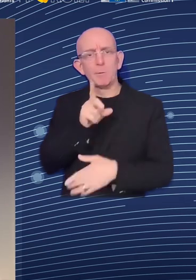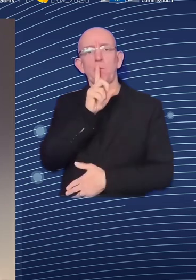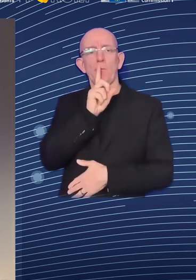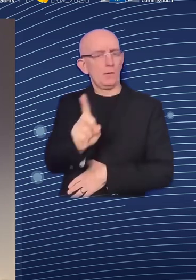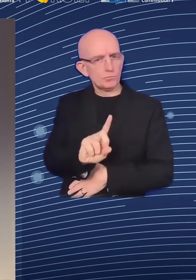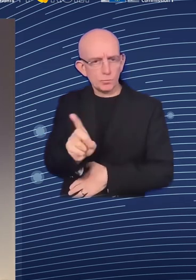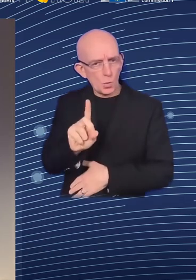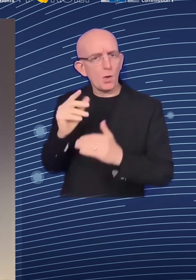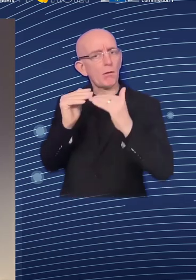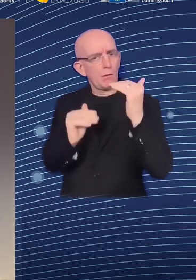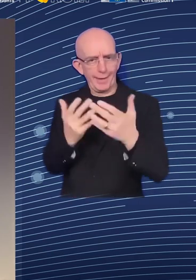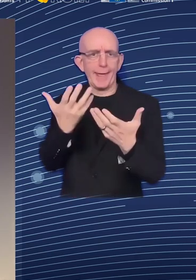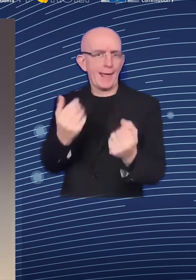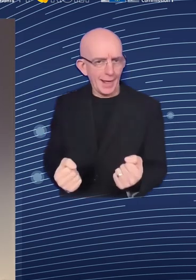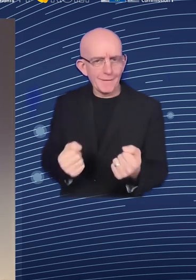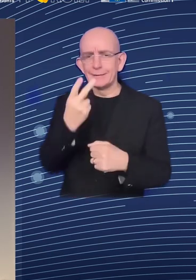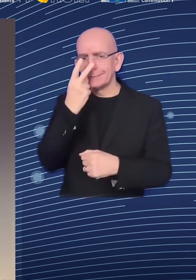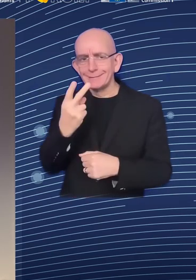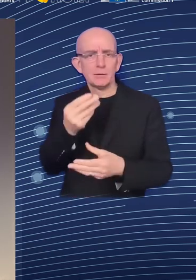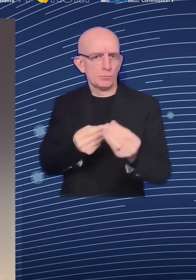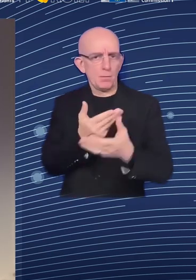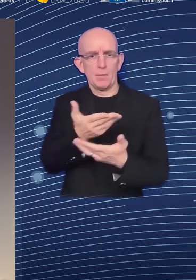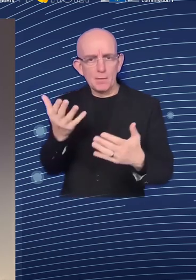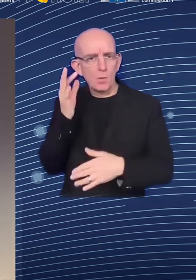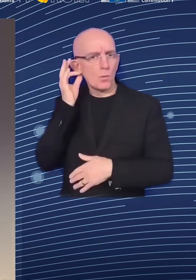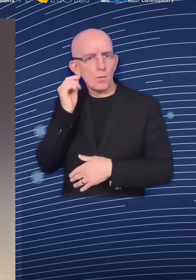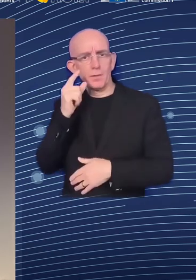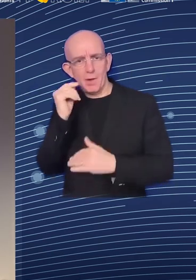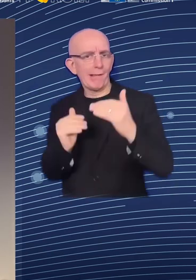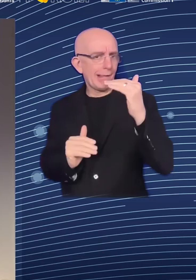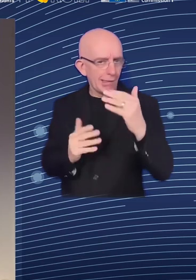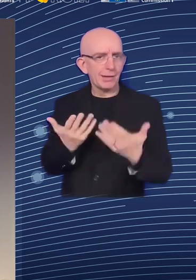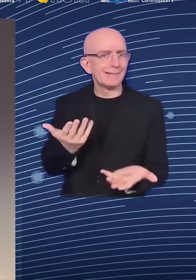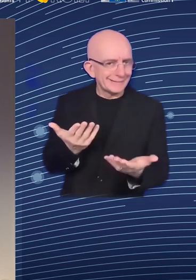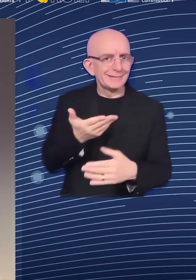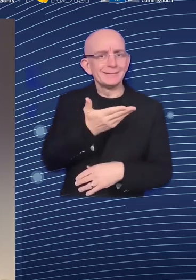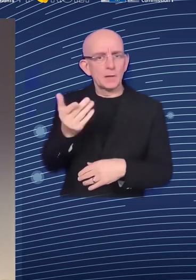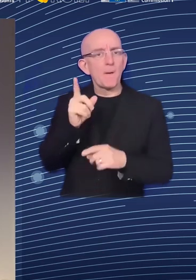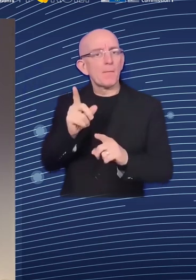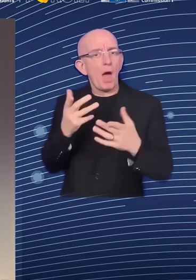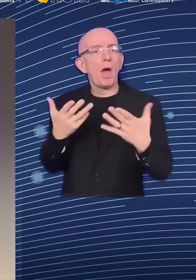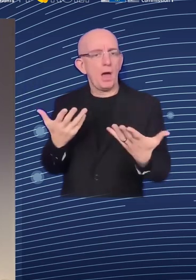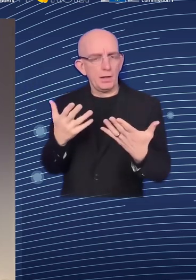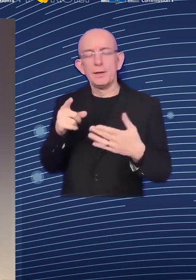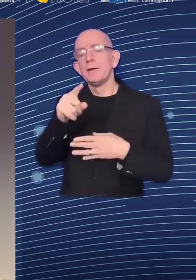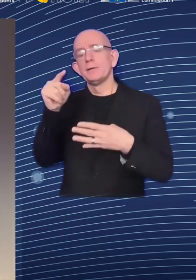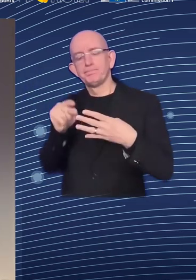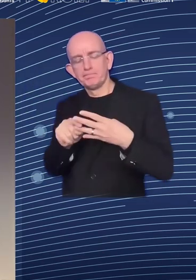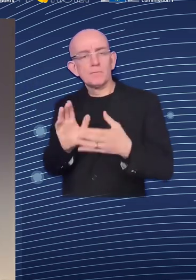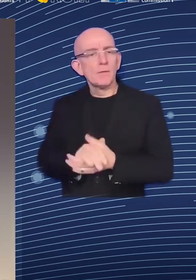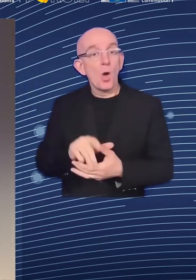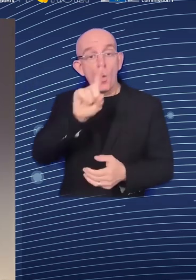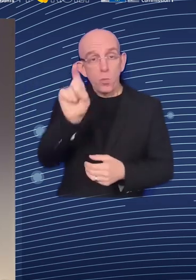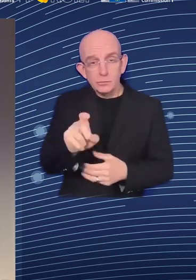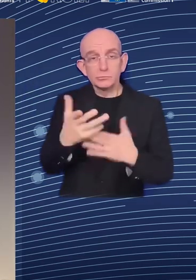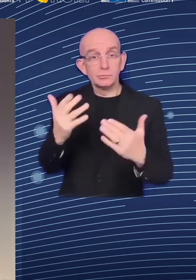digital skills training? Aga, it's a big question. I mean, you talked a little bit about how women were enticed by